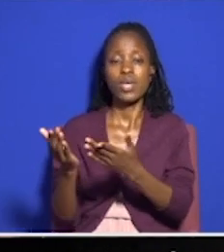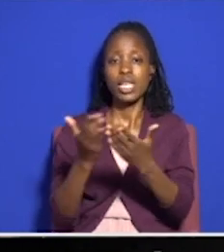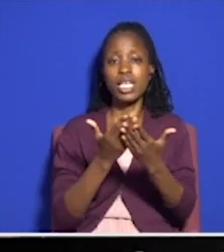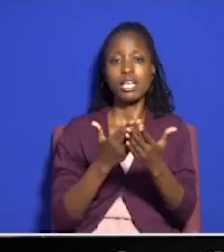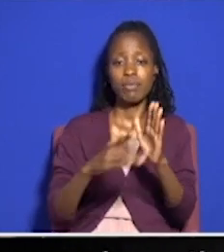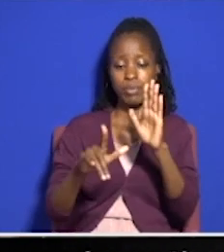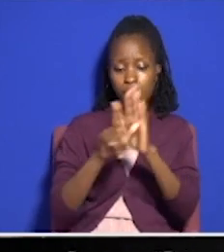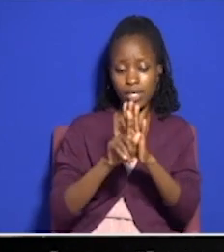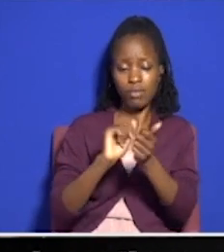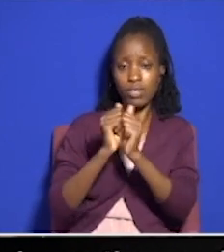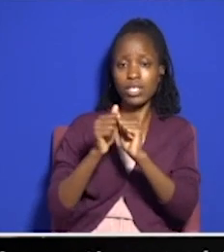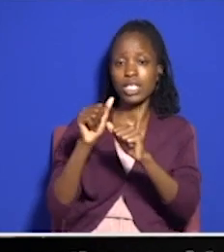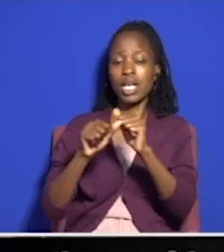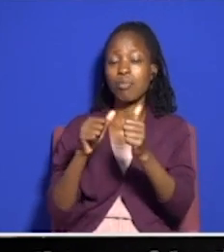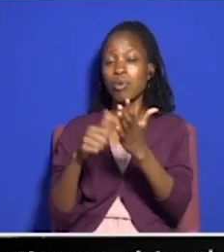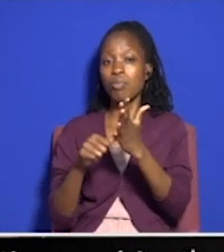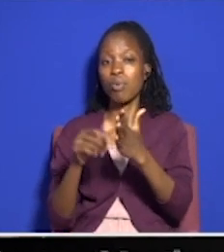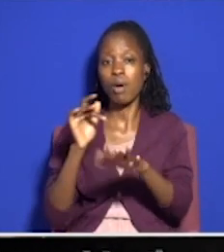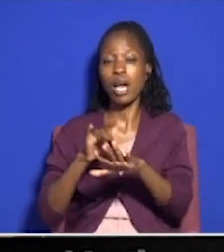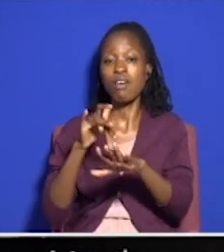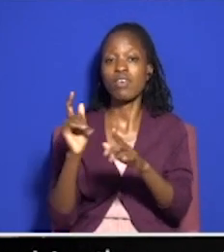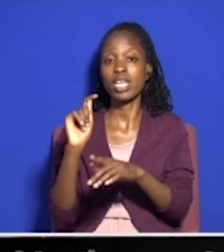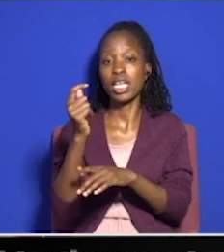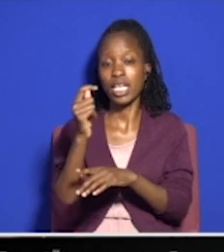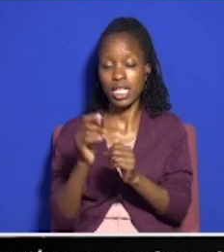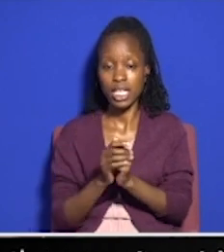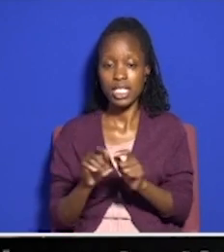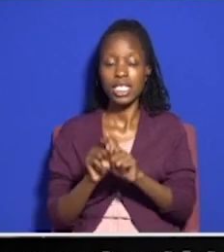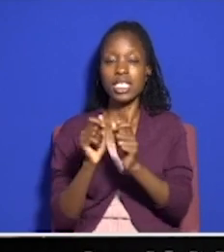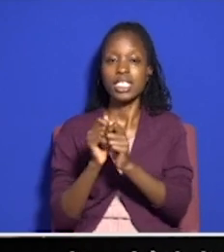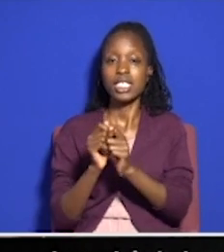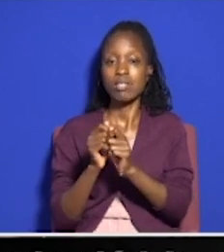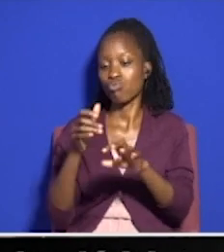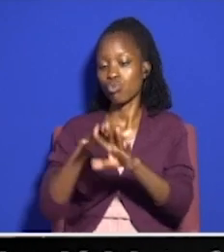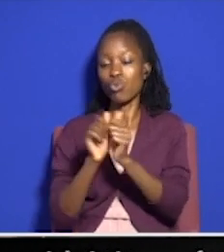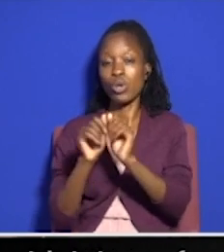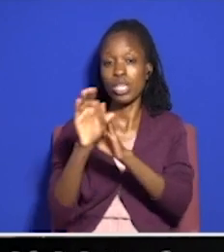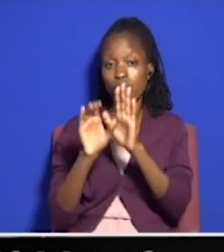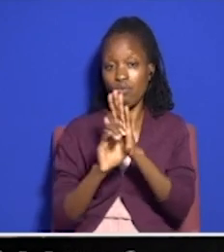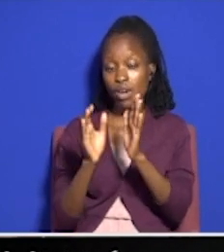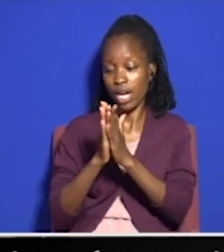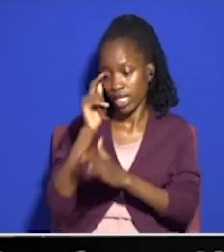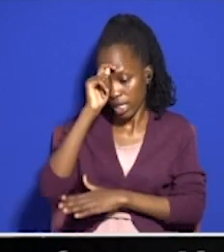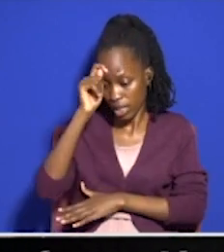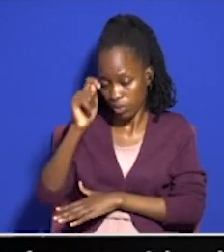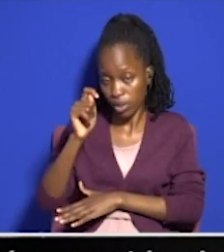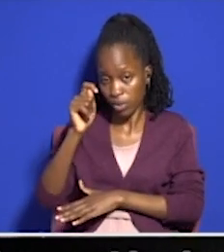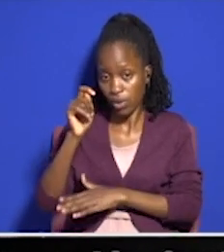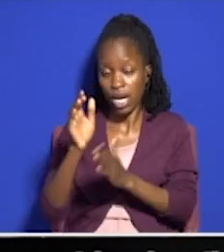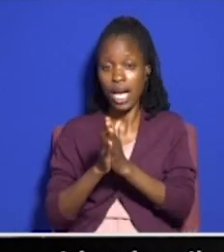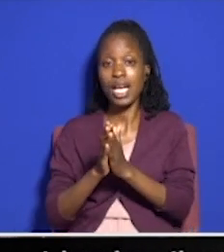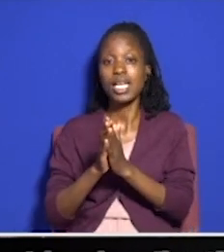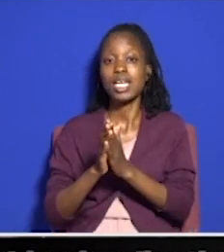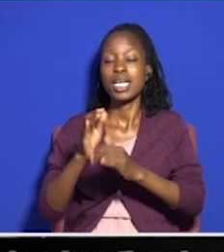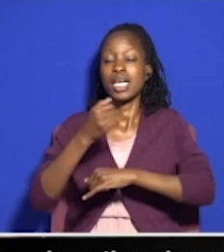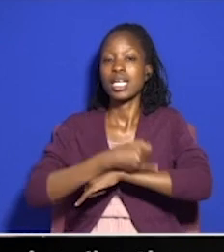policy reforms on issues affecting Kenyans in line with the Constitution and respecting functional and institutional